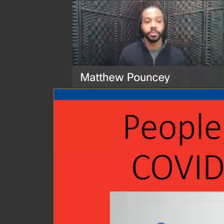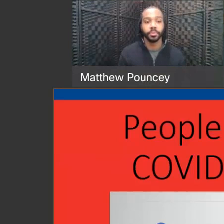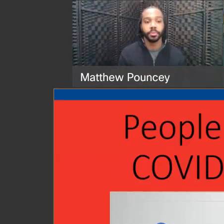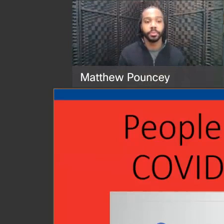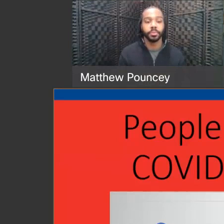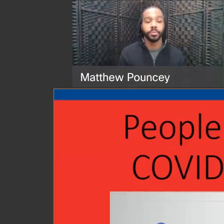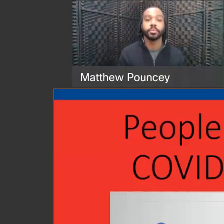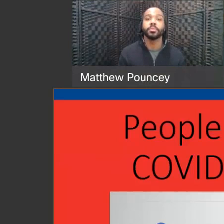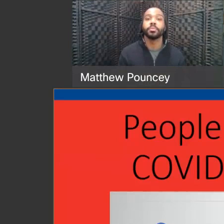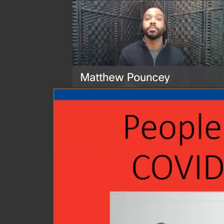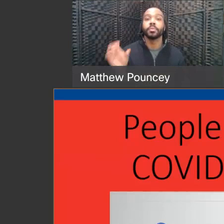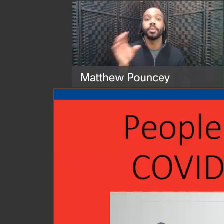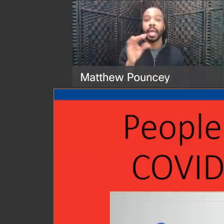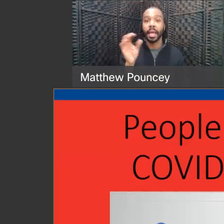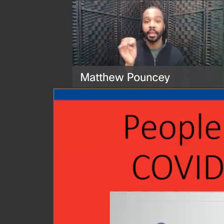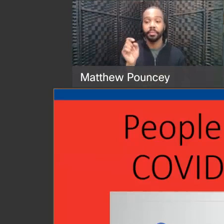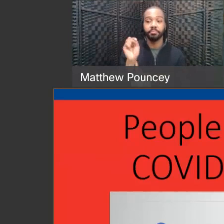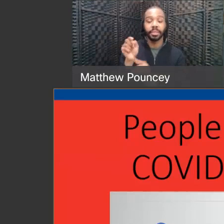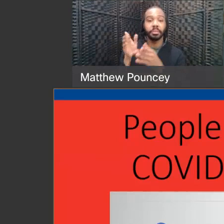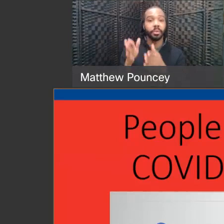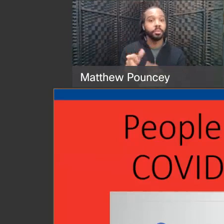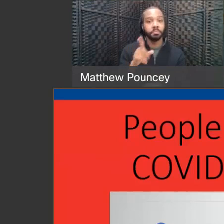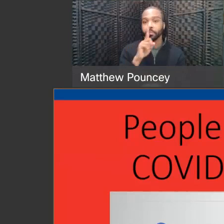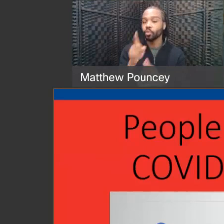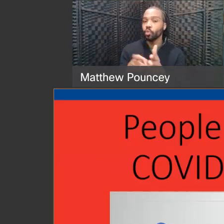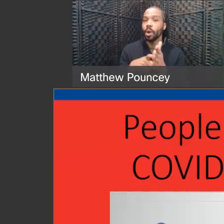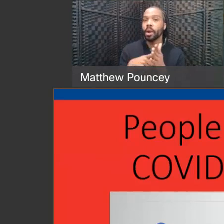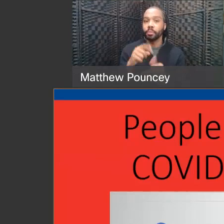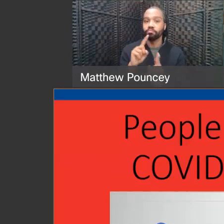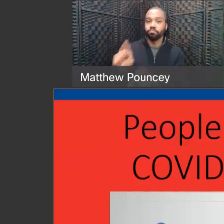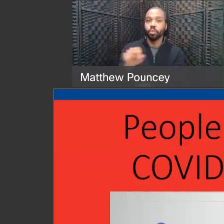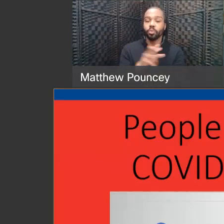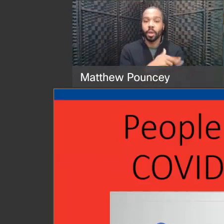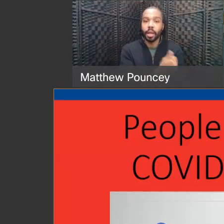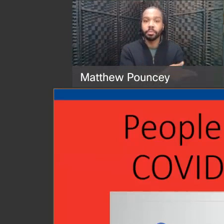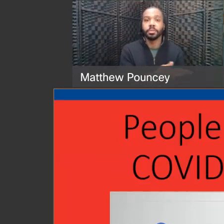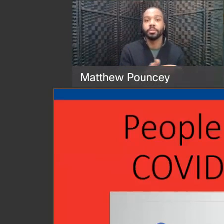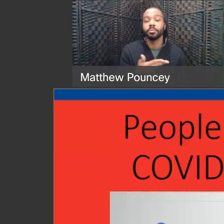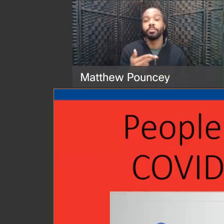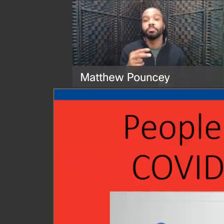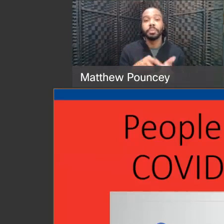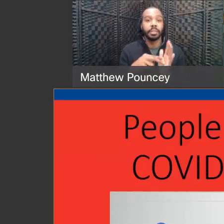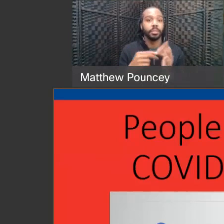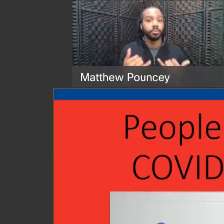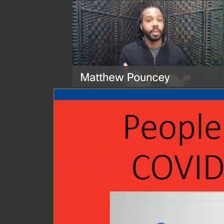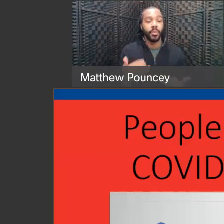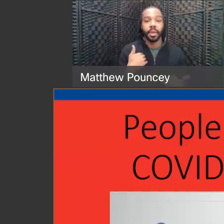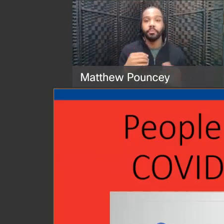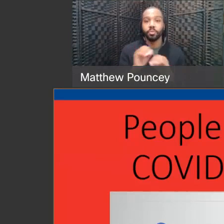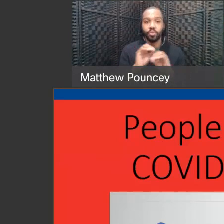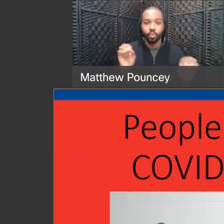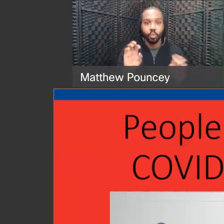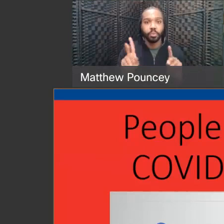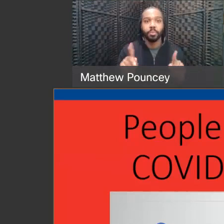And that person did not require hospitalization. So currently we have no people hospitalized